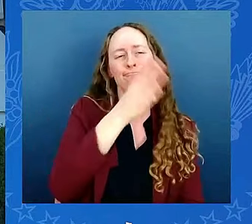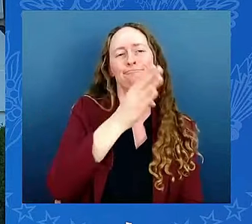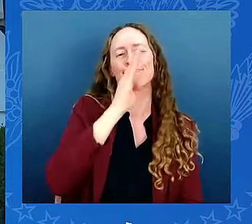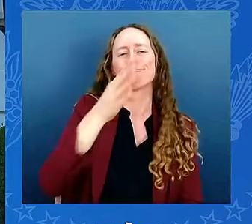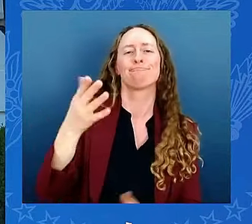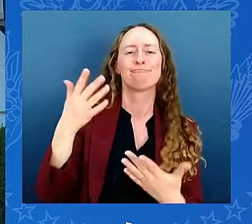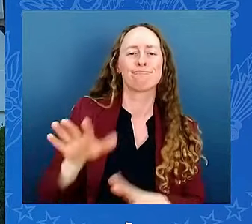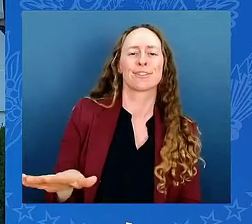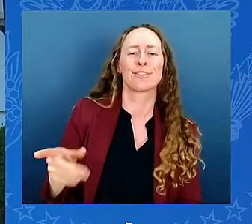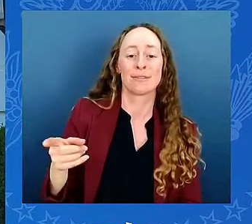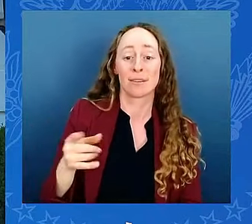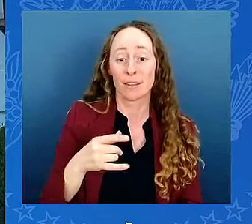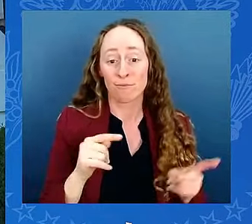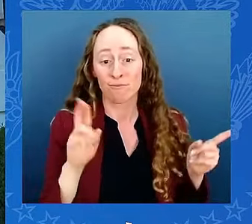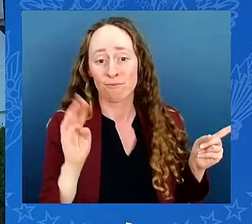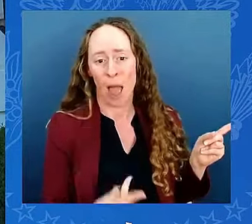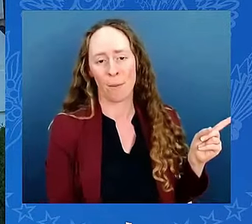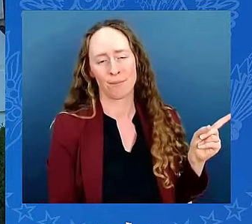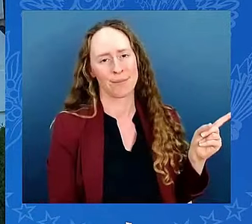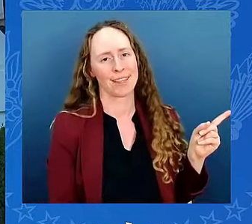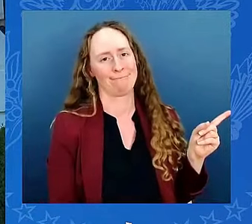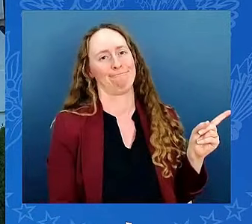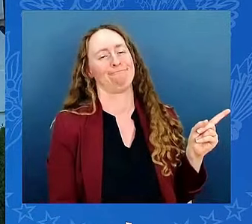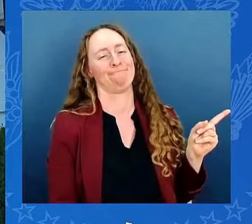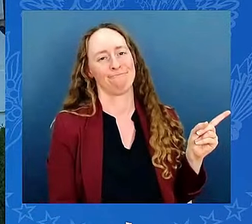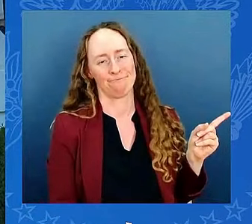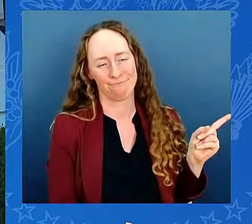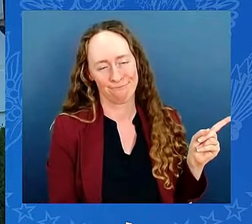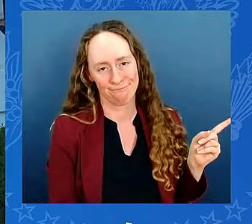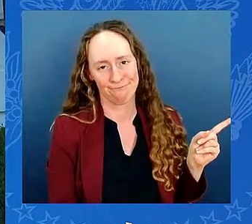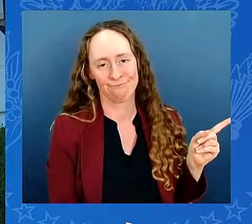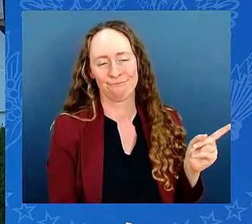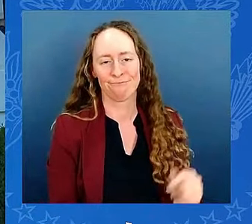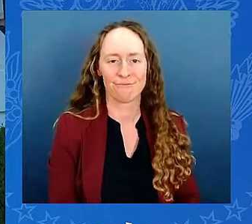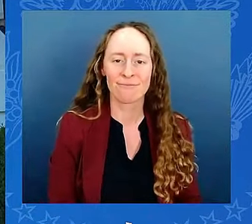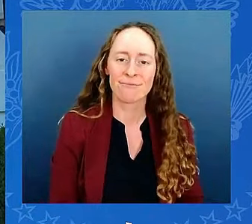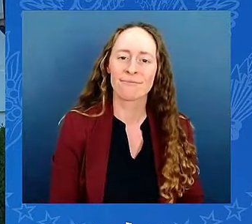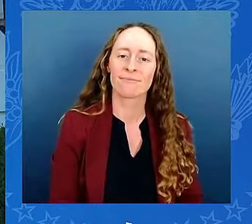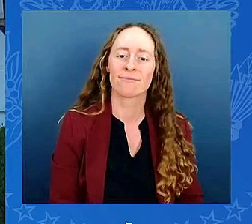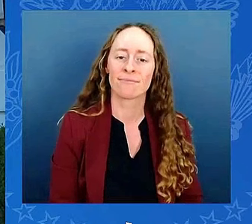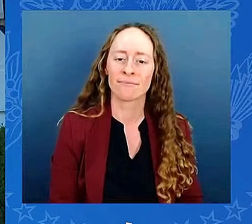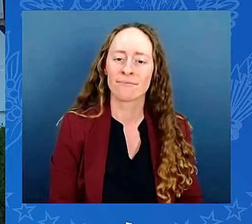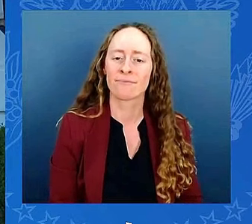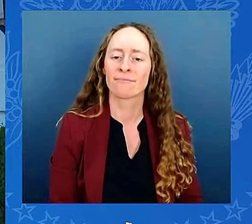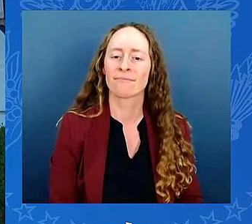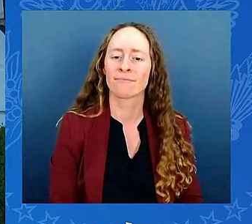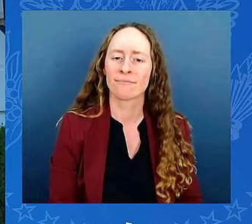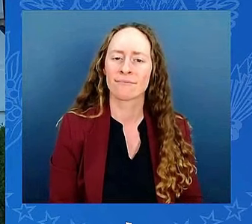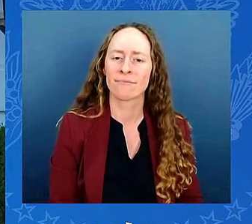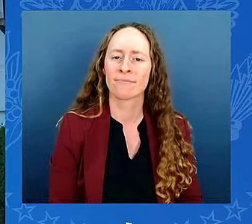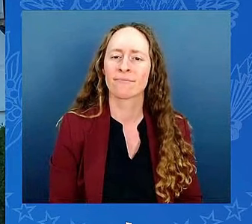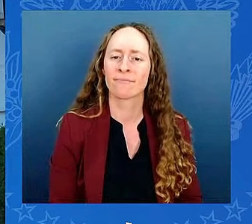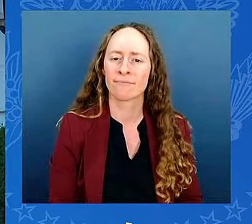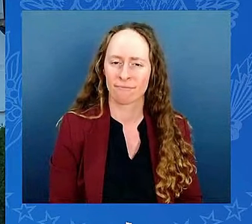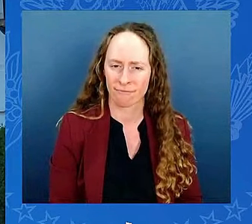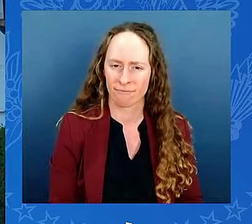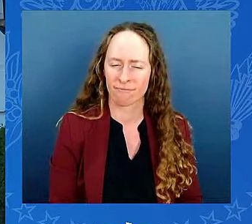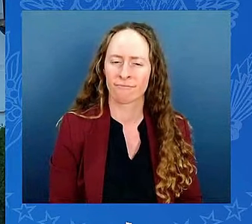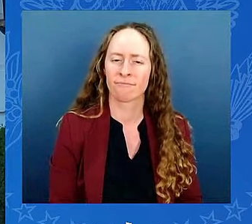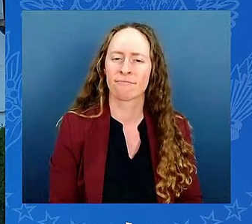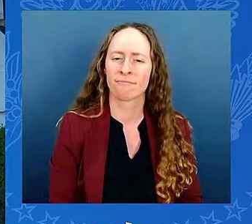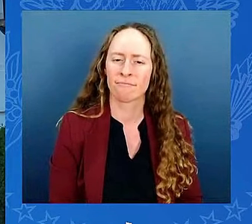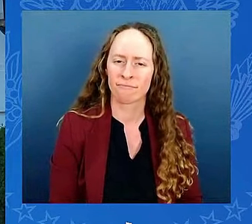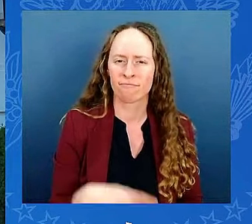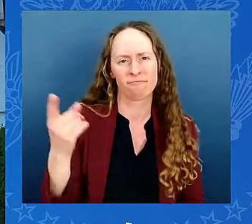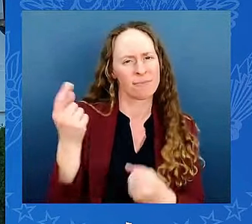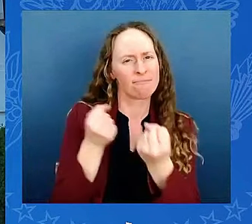have also taken steps beyond this law to address violence against women. We know that during the pandemic, and you know it as well, domestic